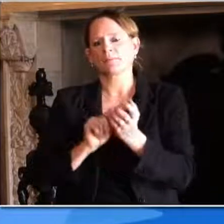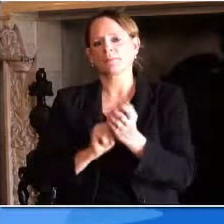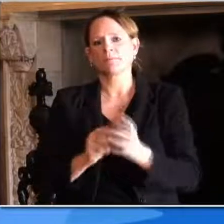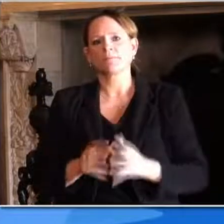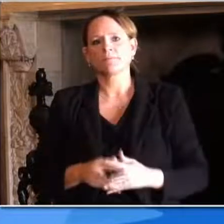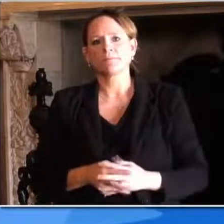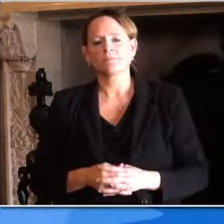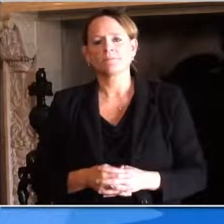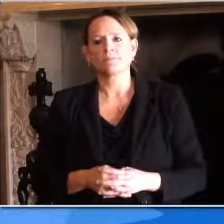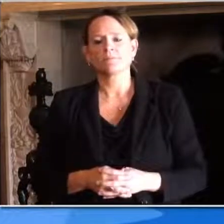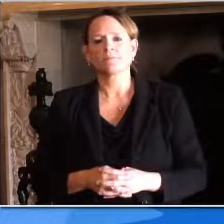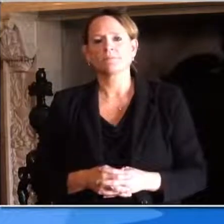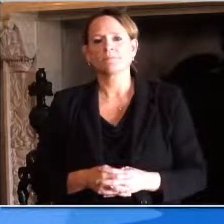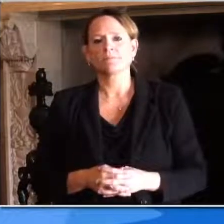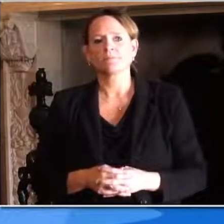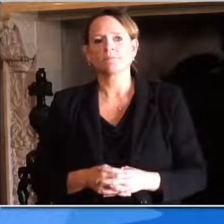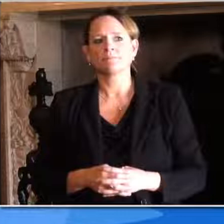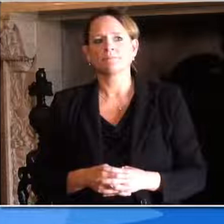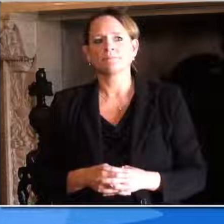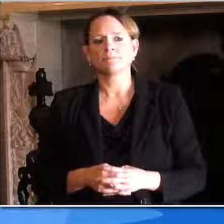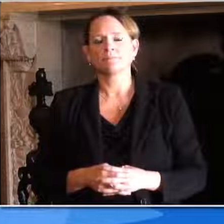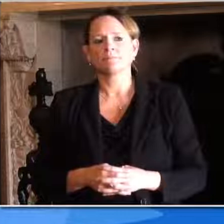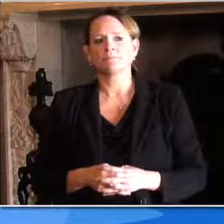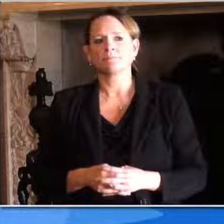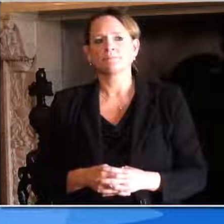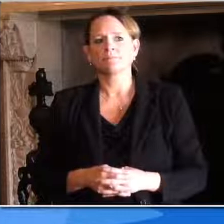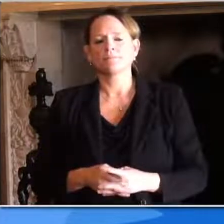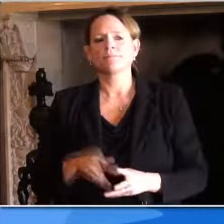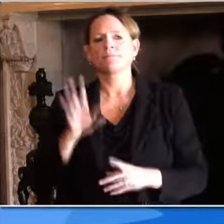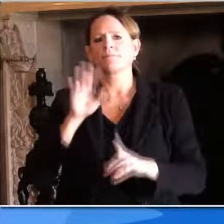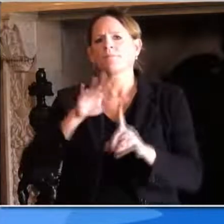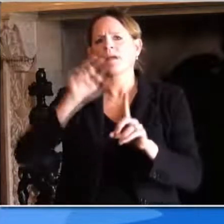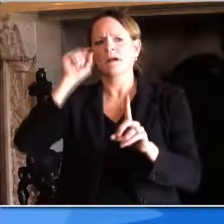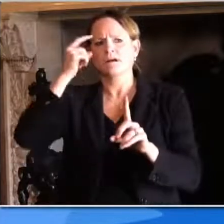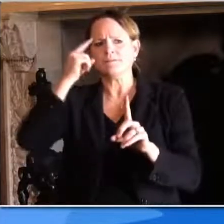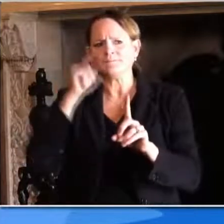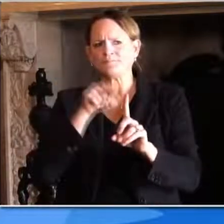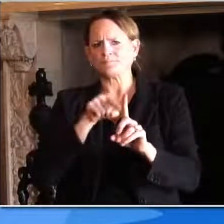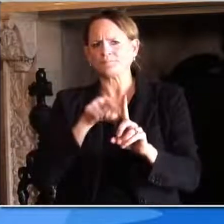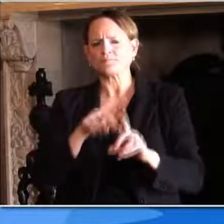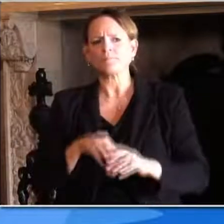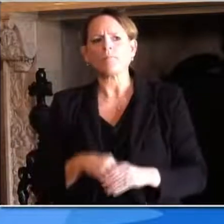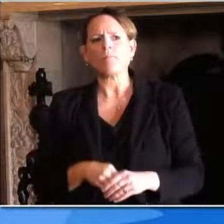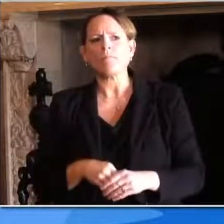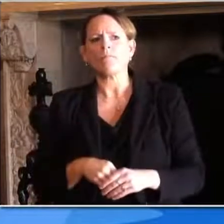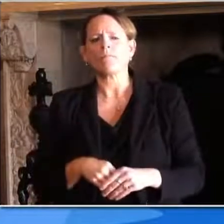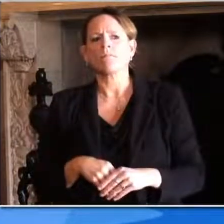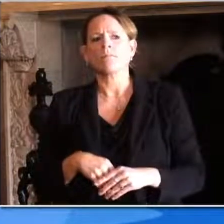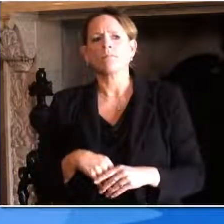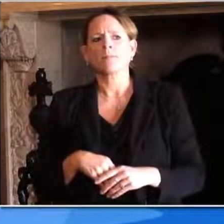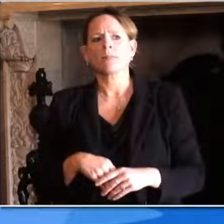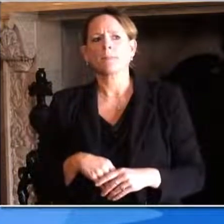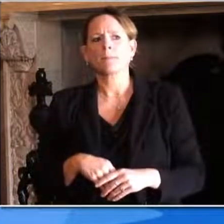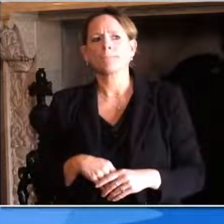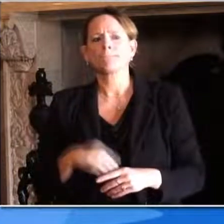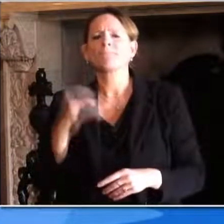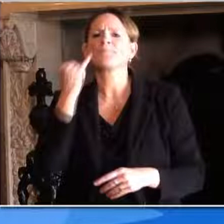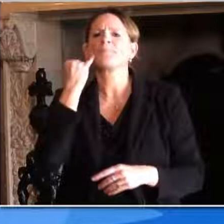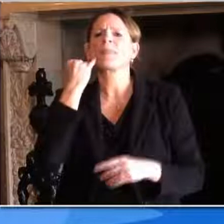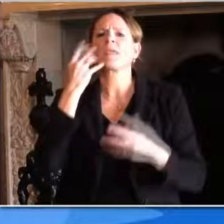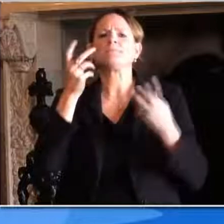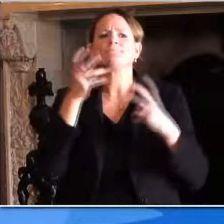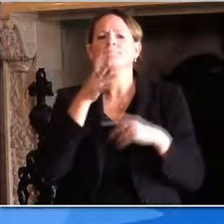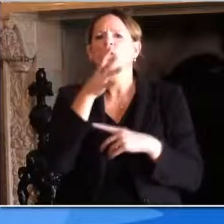Yeah, thank you so much for taking my question. Governor Evers, what do you say to people who argue less populated areas of the state should be treated differently?